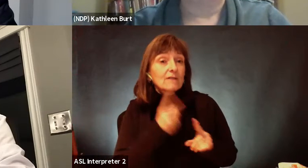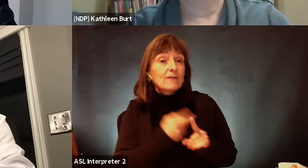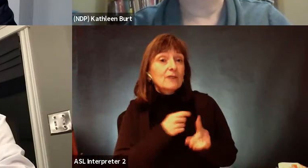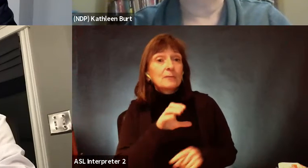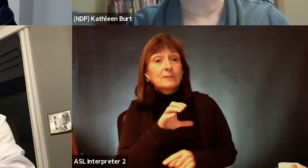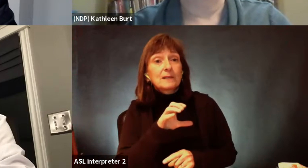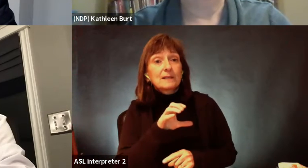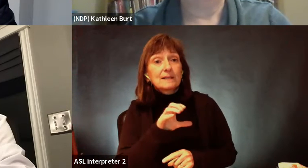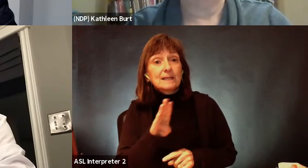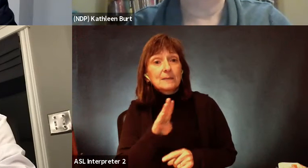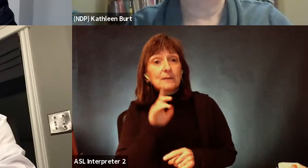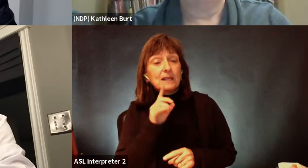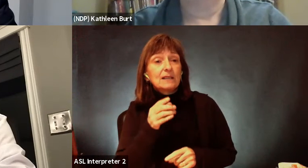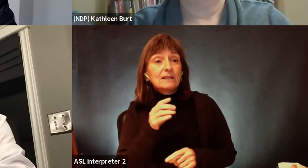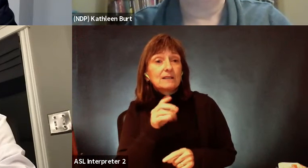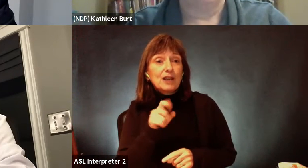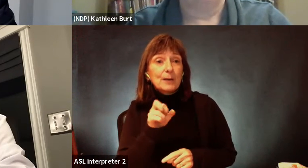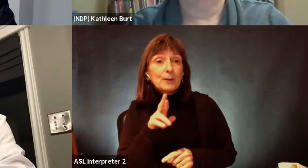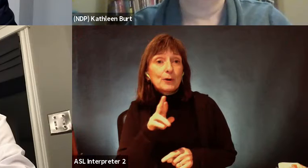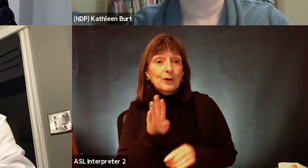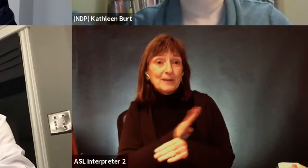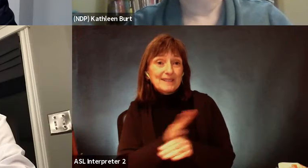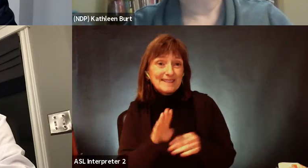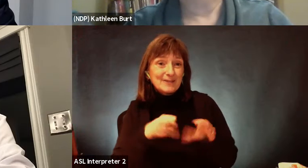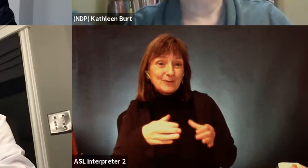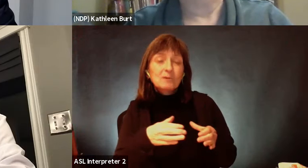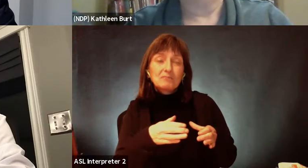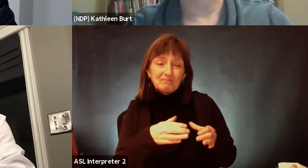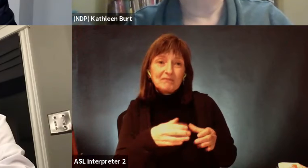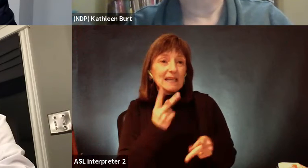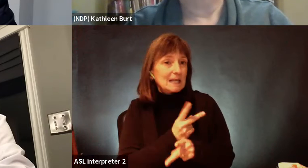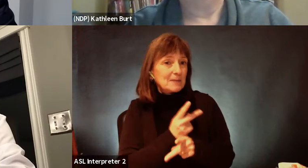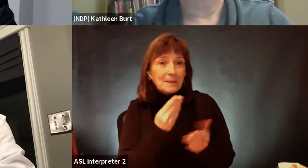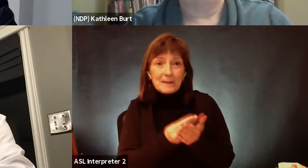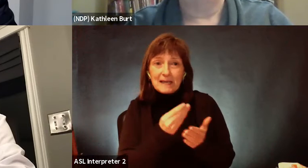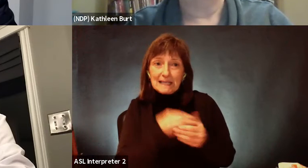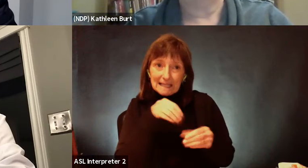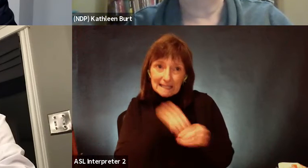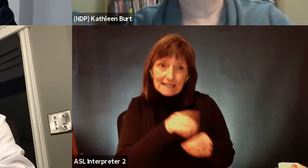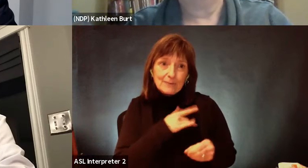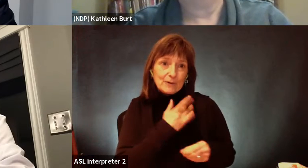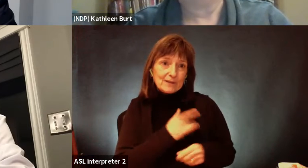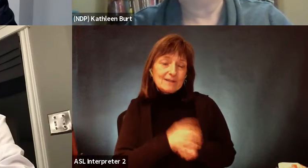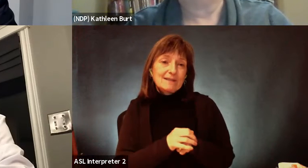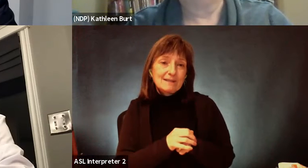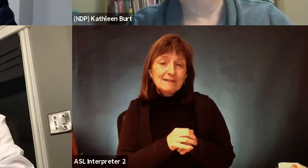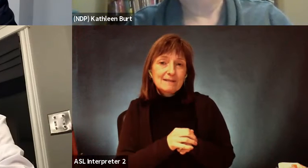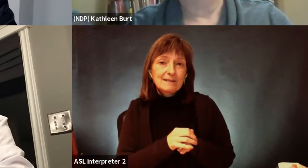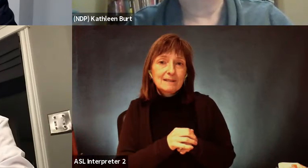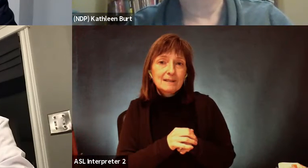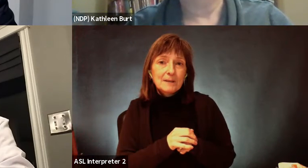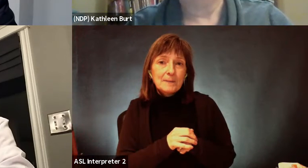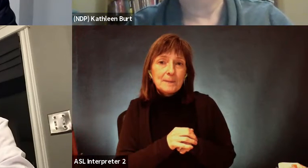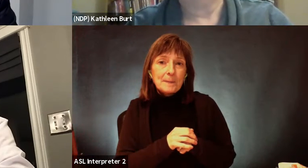of Commerce. That is right down our line. We're all for keeping money in the province. And